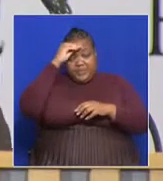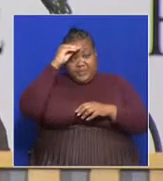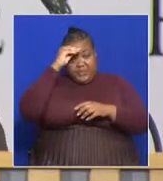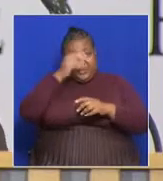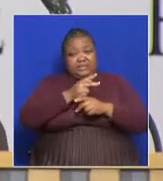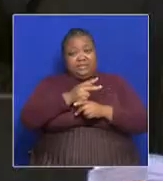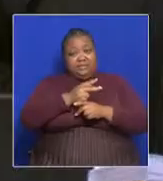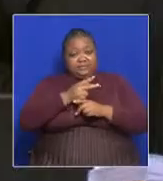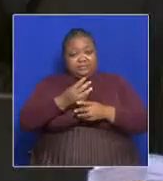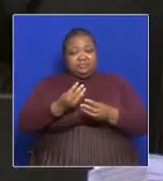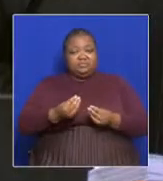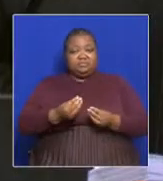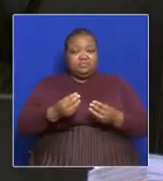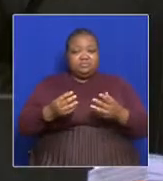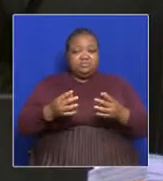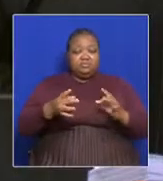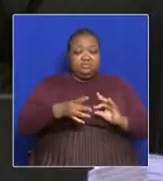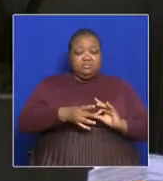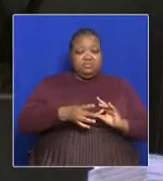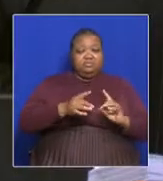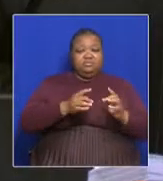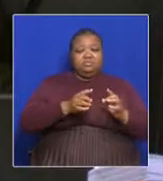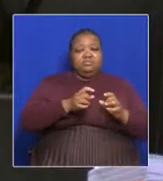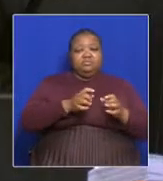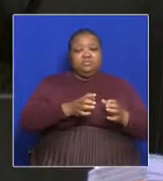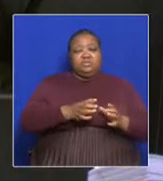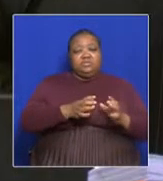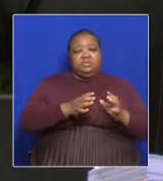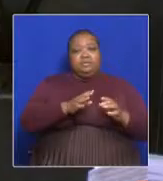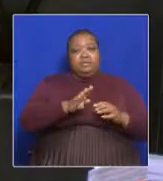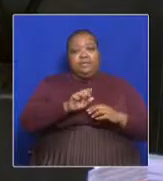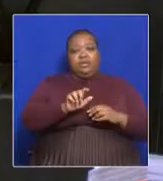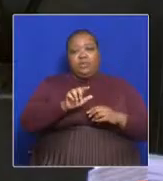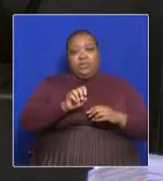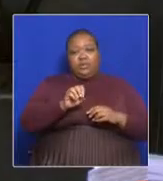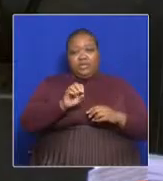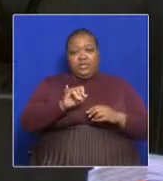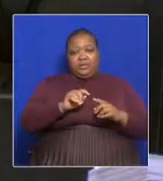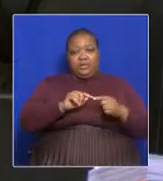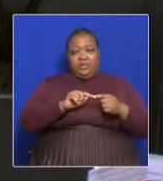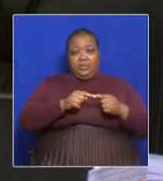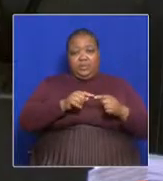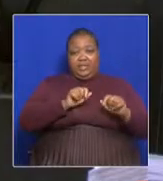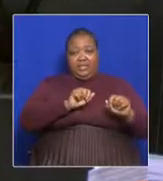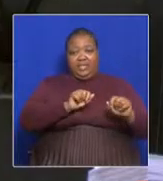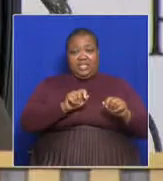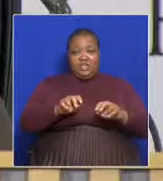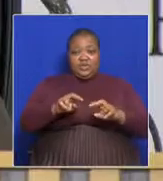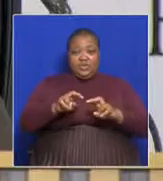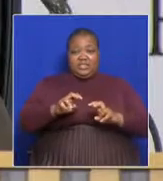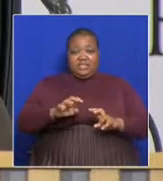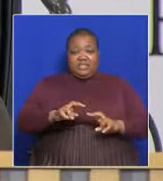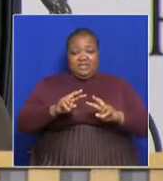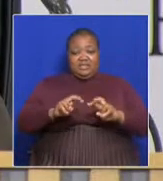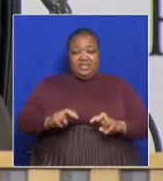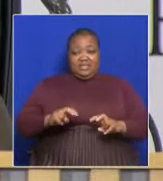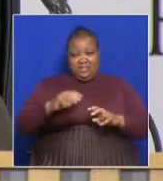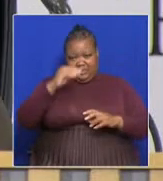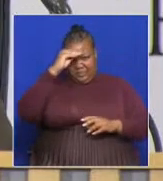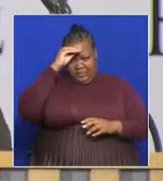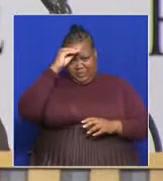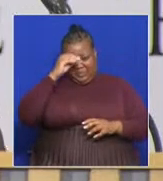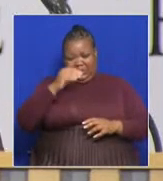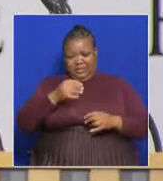point. You were the investigating officer, and so many things went wrong here, and